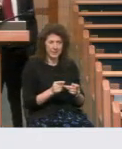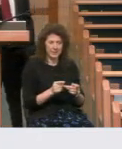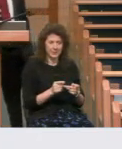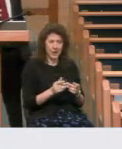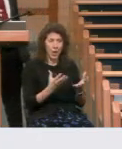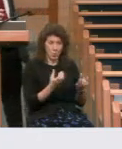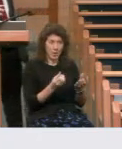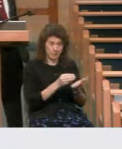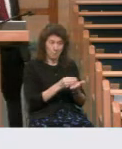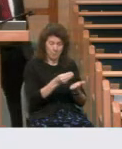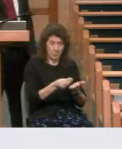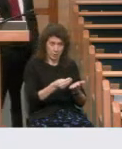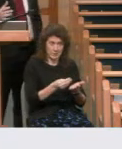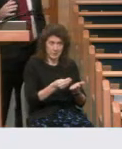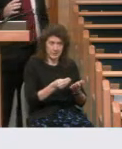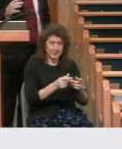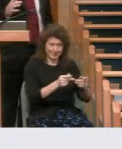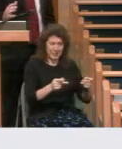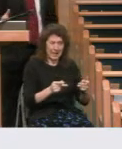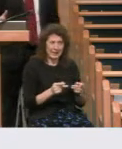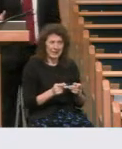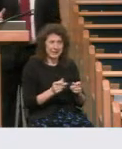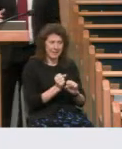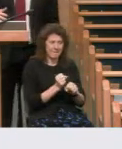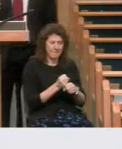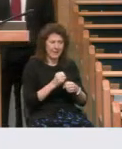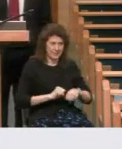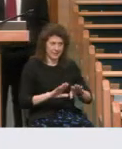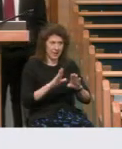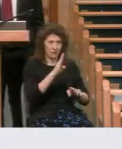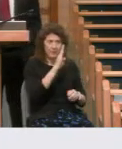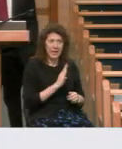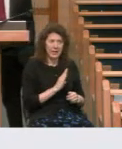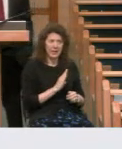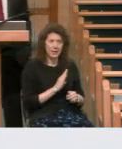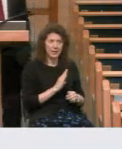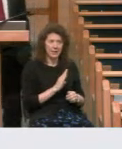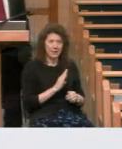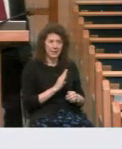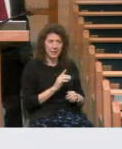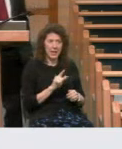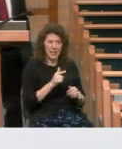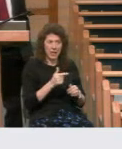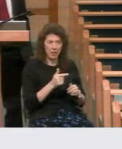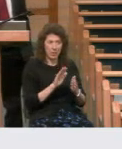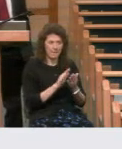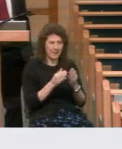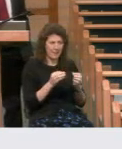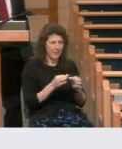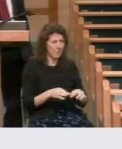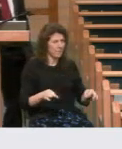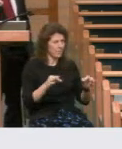wanted to purchase this location to make a sacrifice to God, and it would later on become a very important location.